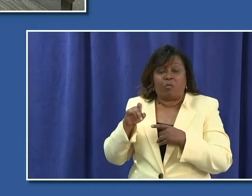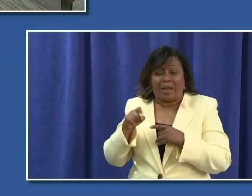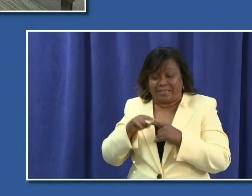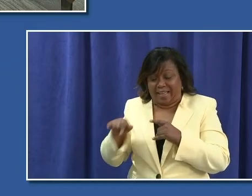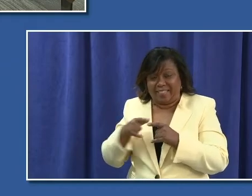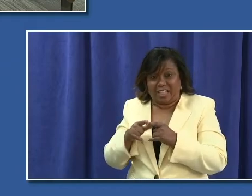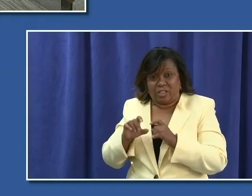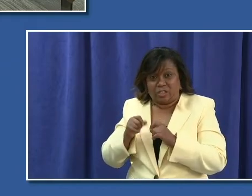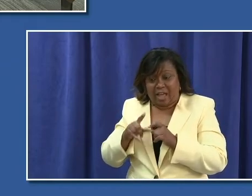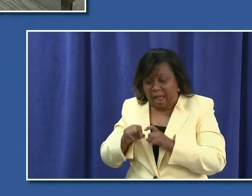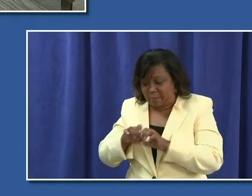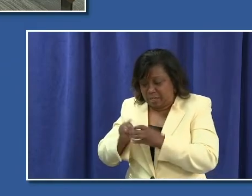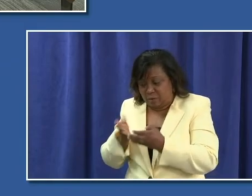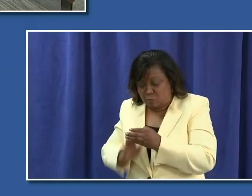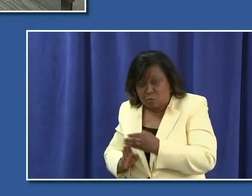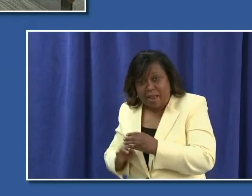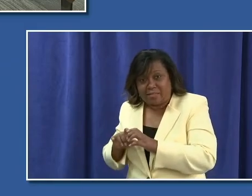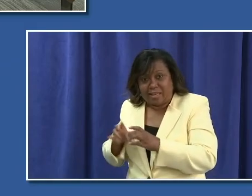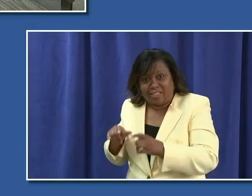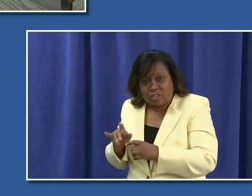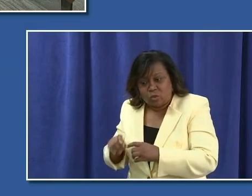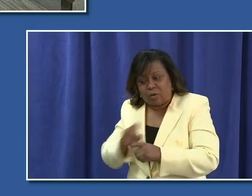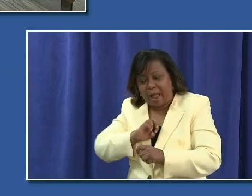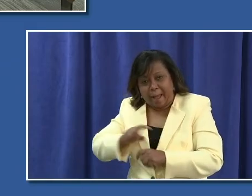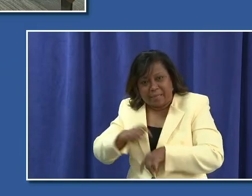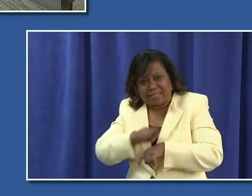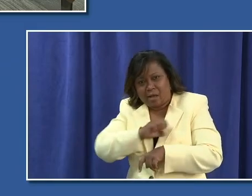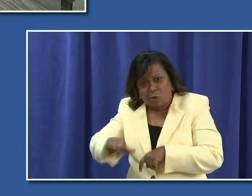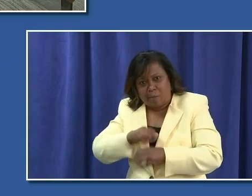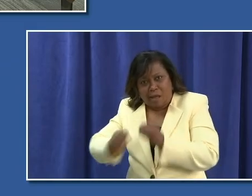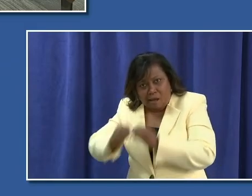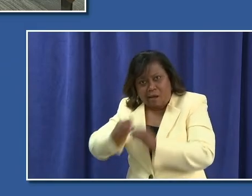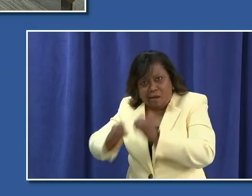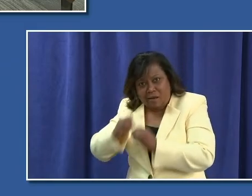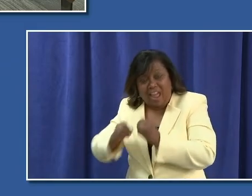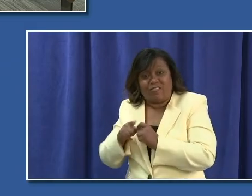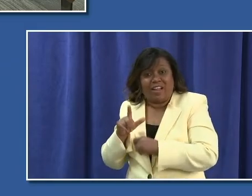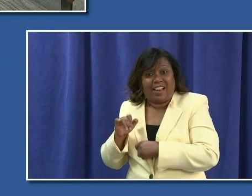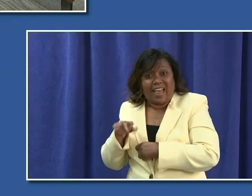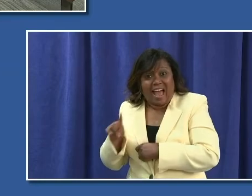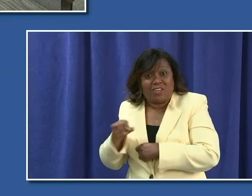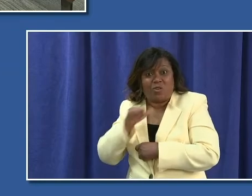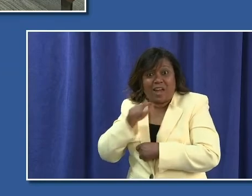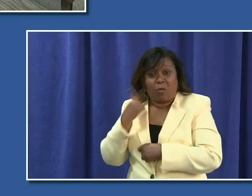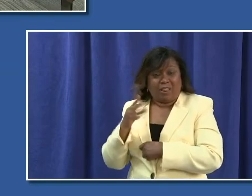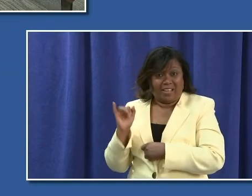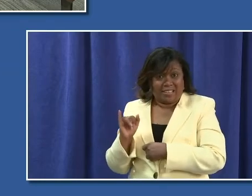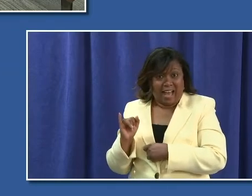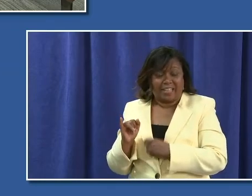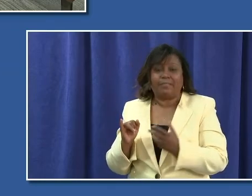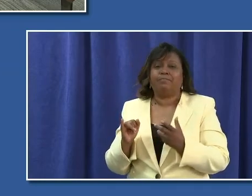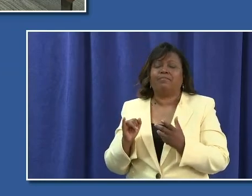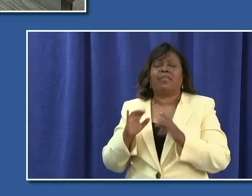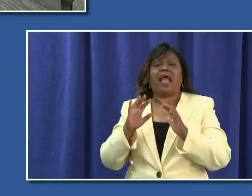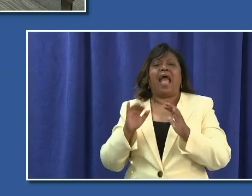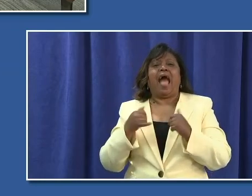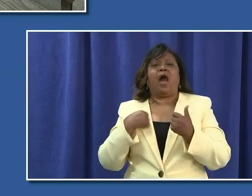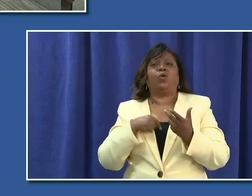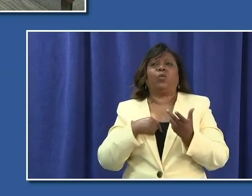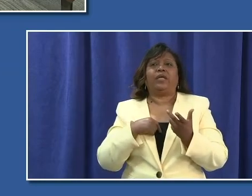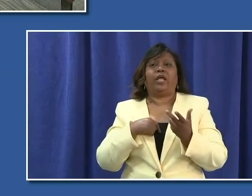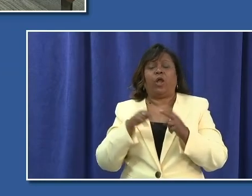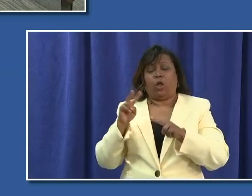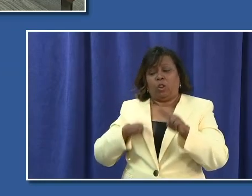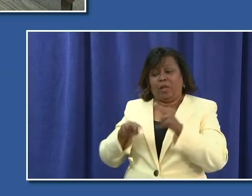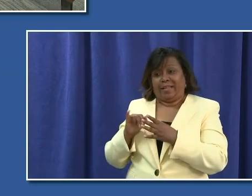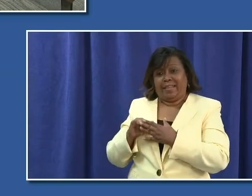that sewer main and how many times we have to go back and repair it, if it's been lined or not, and what that's going to look like. The way that we